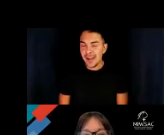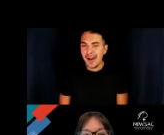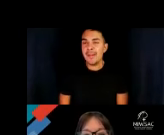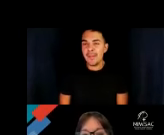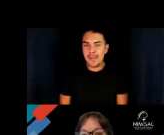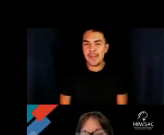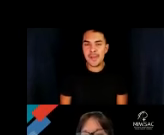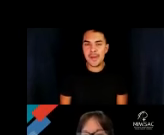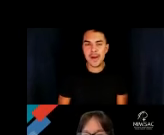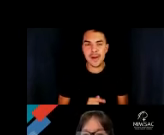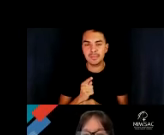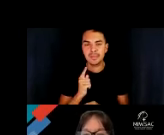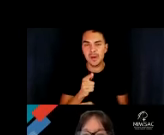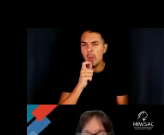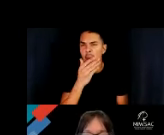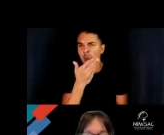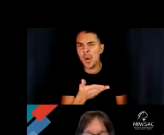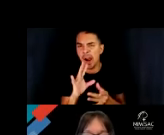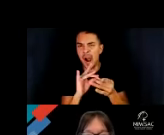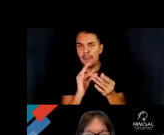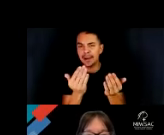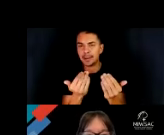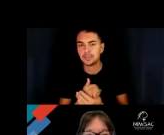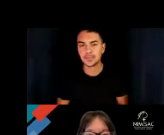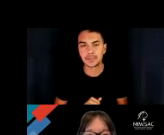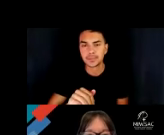Did someone have a comment they wanted to share?